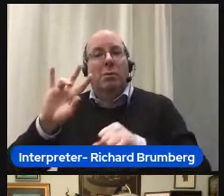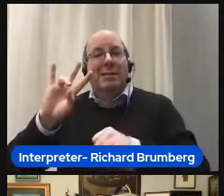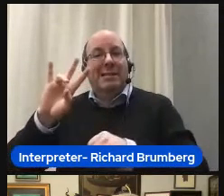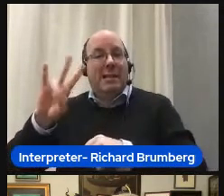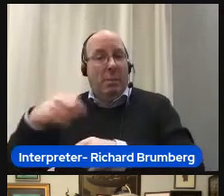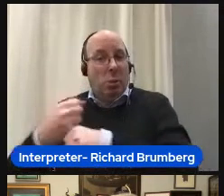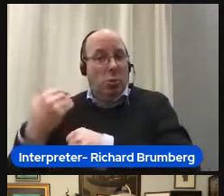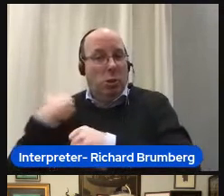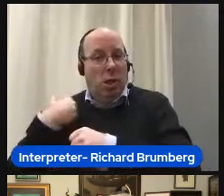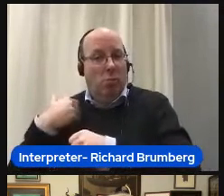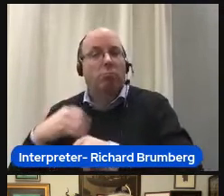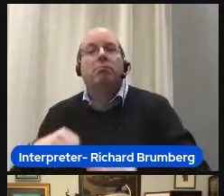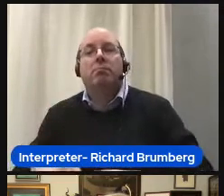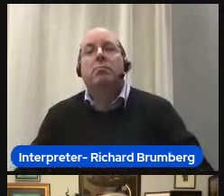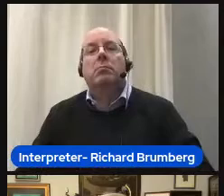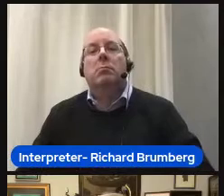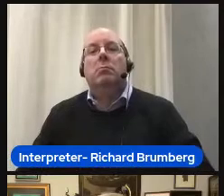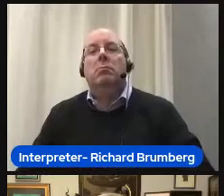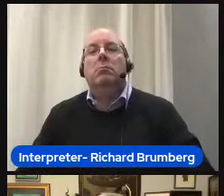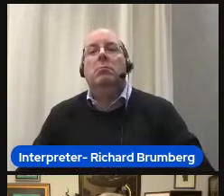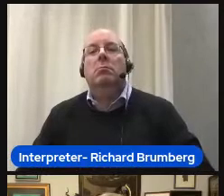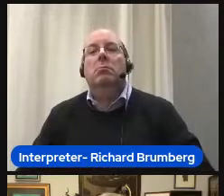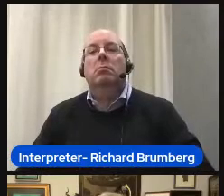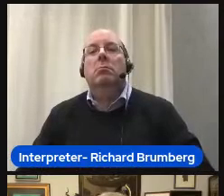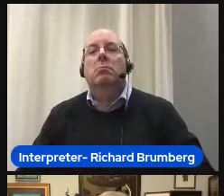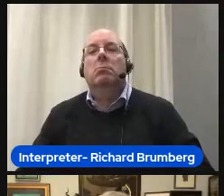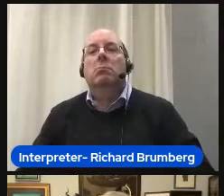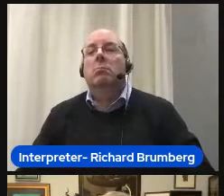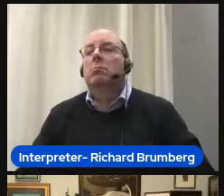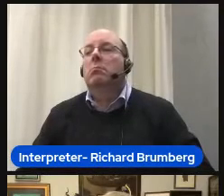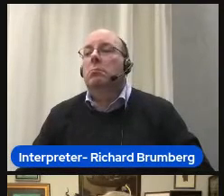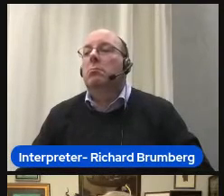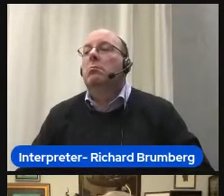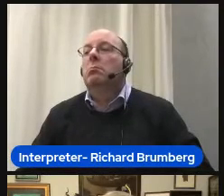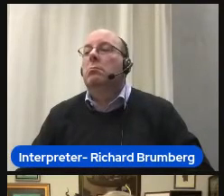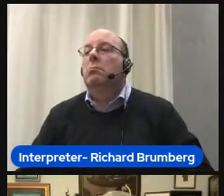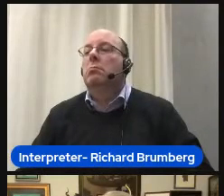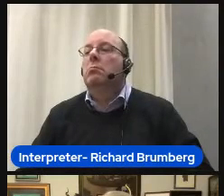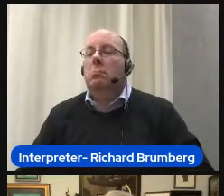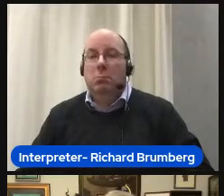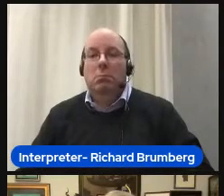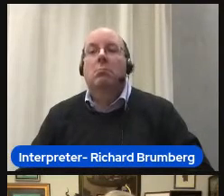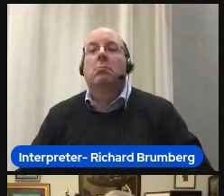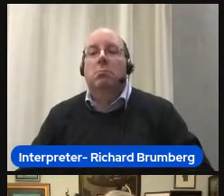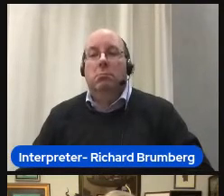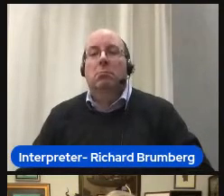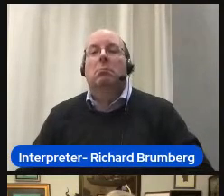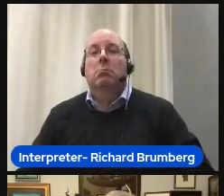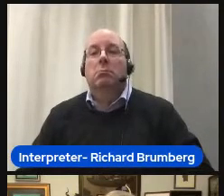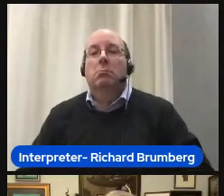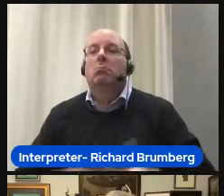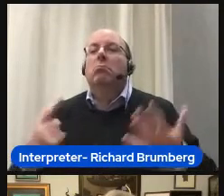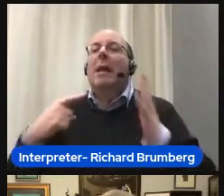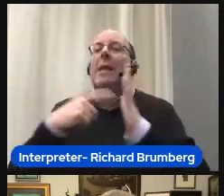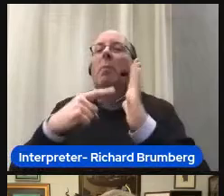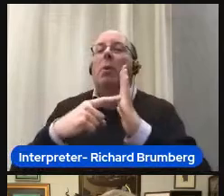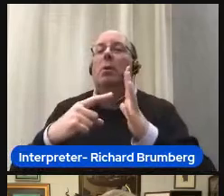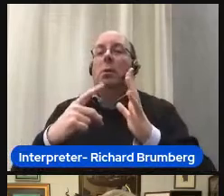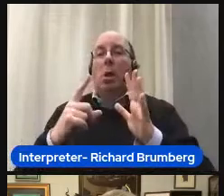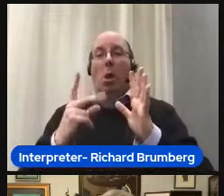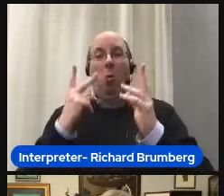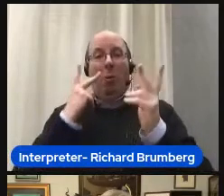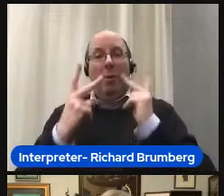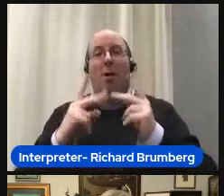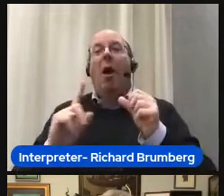to note that in the course of this time, just using, for example, visibility as an example, the very first